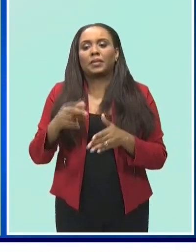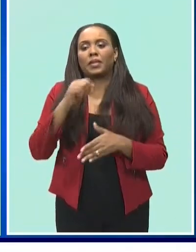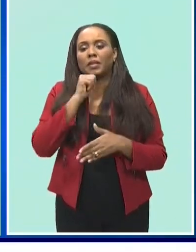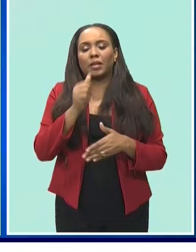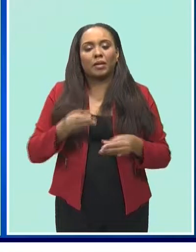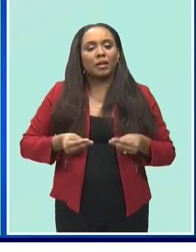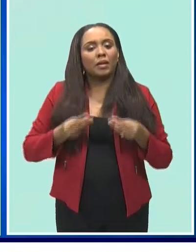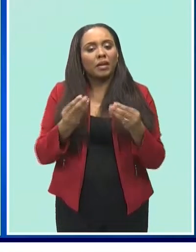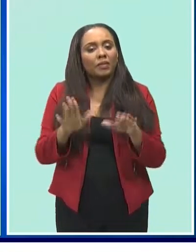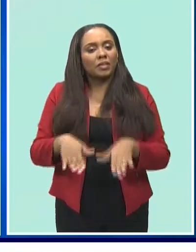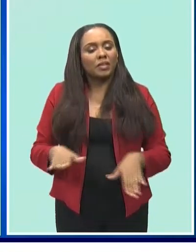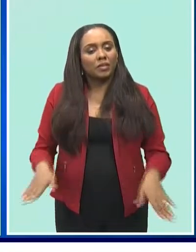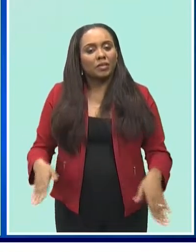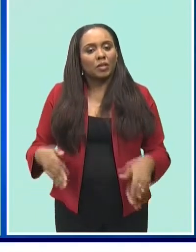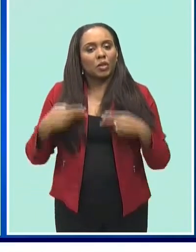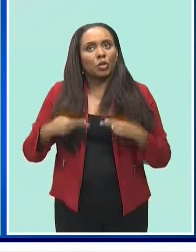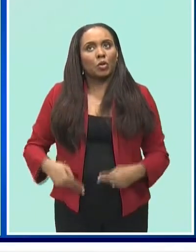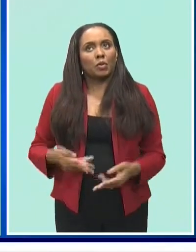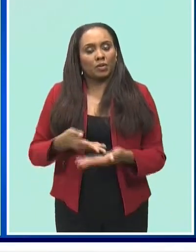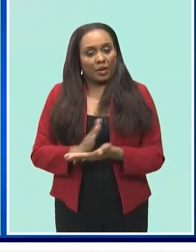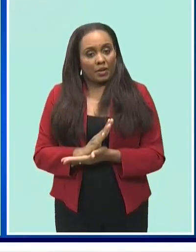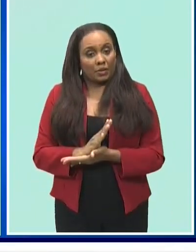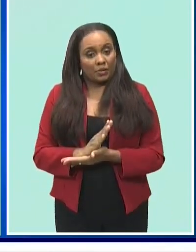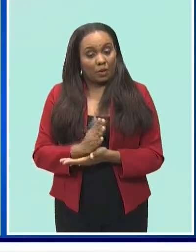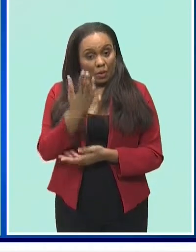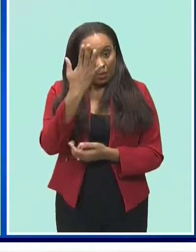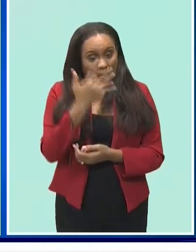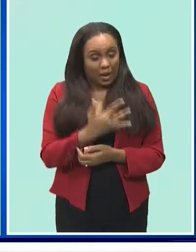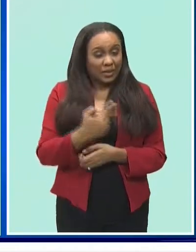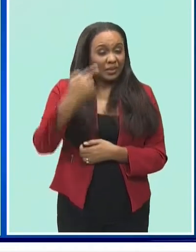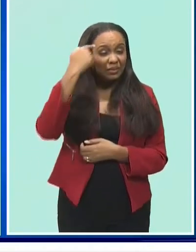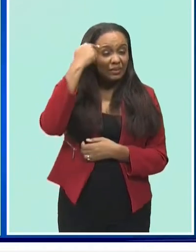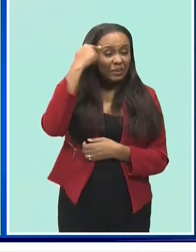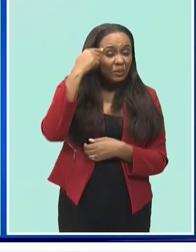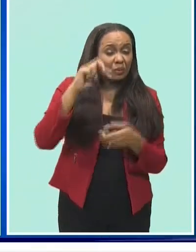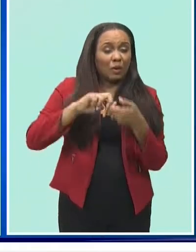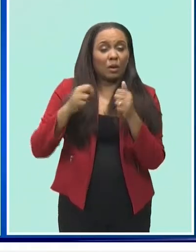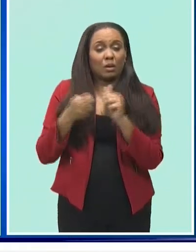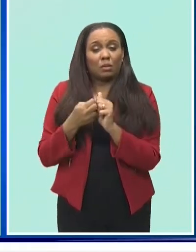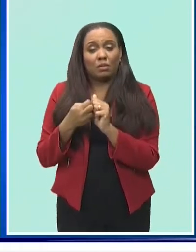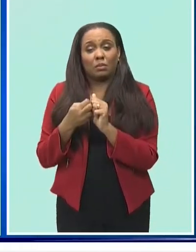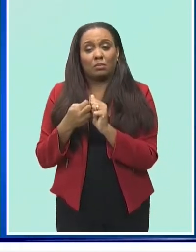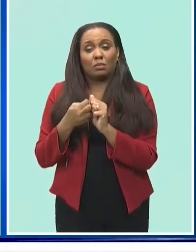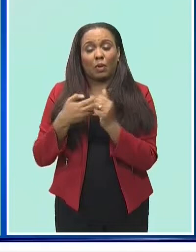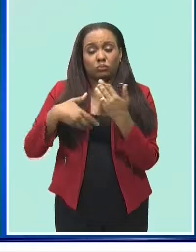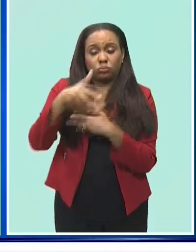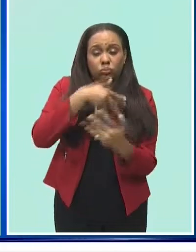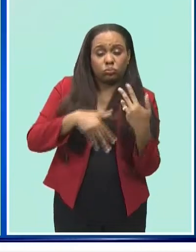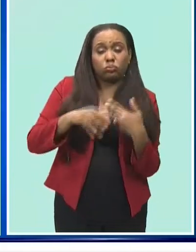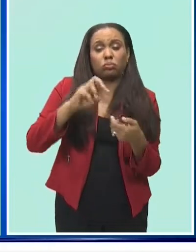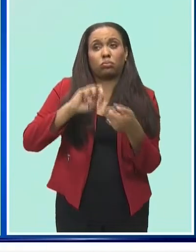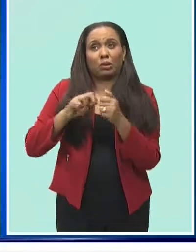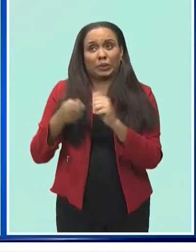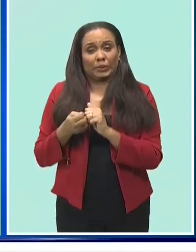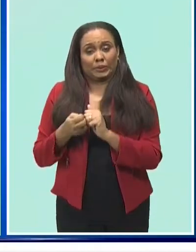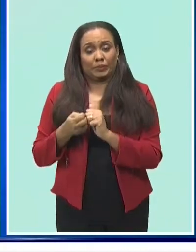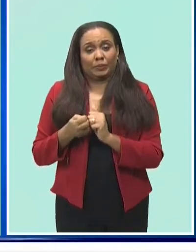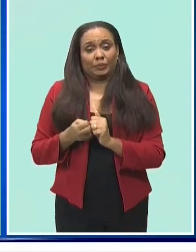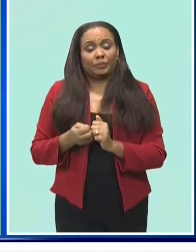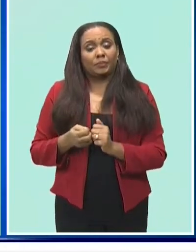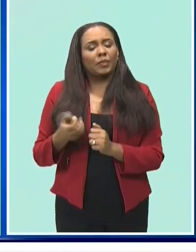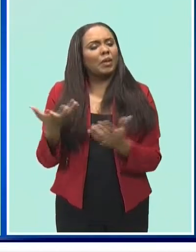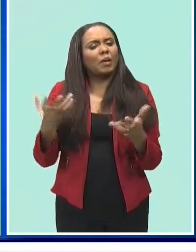also causes psychological, emotional problems, reduced educational attainment, and what this